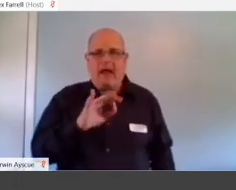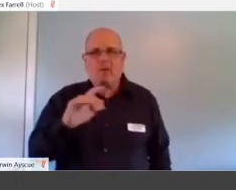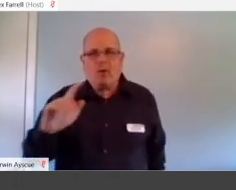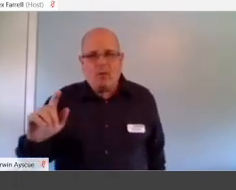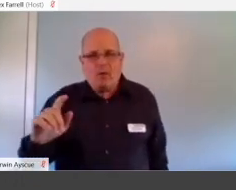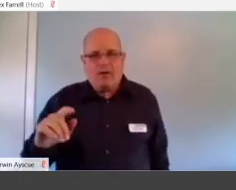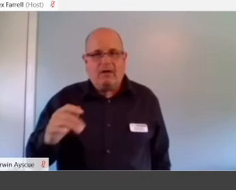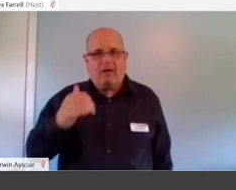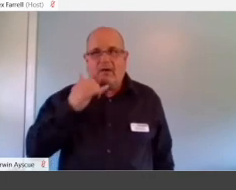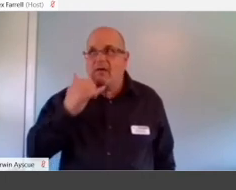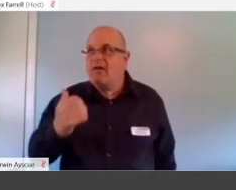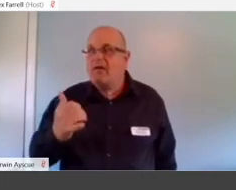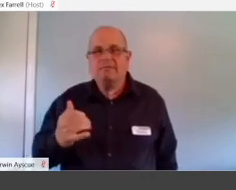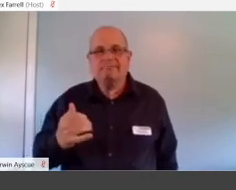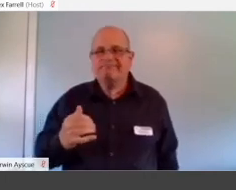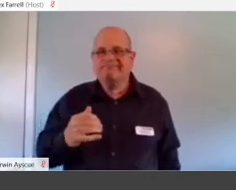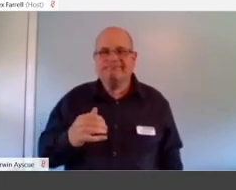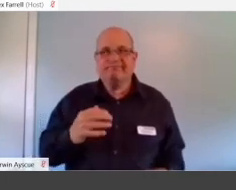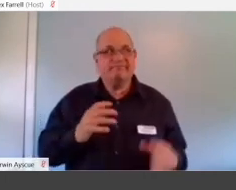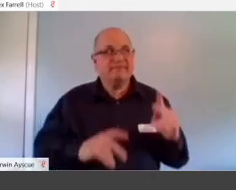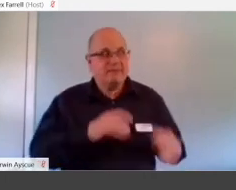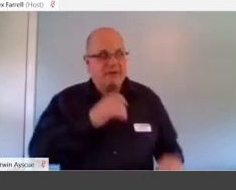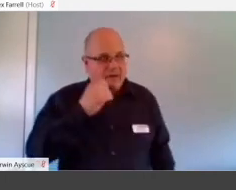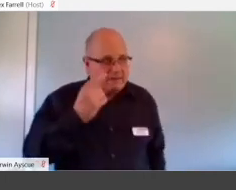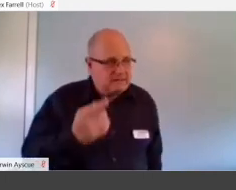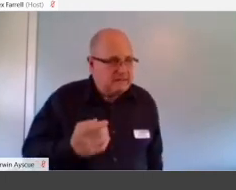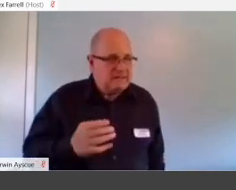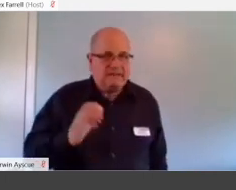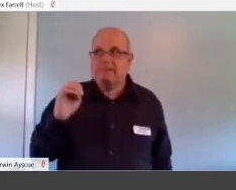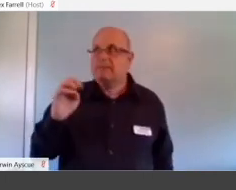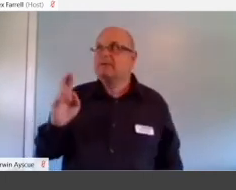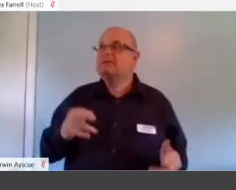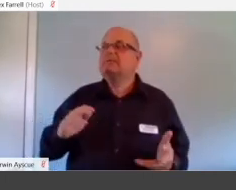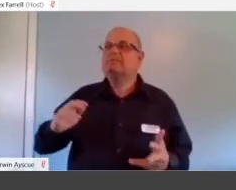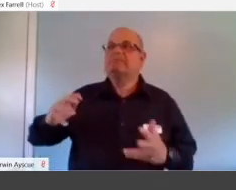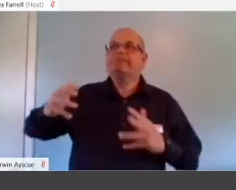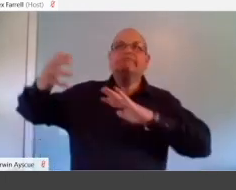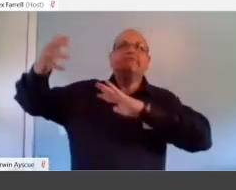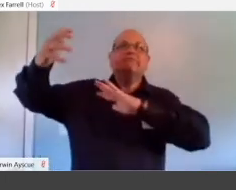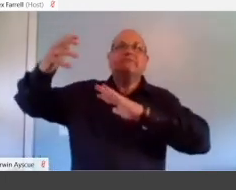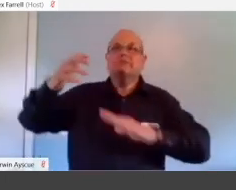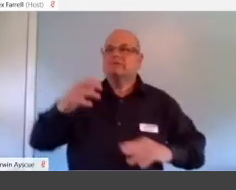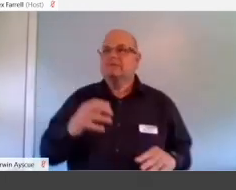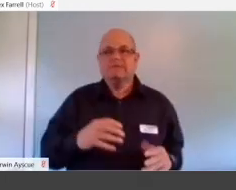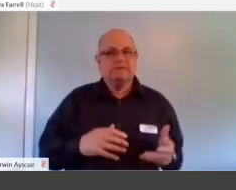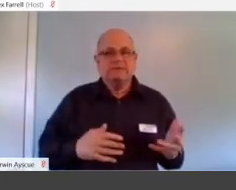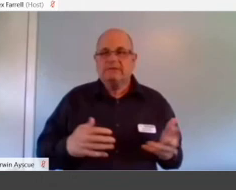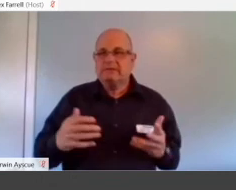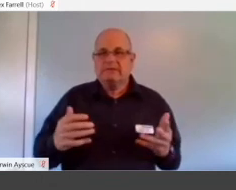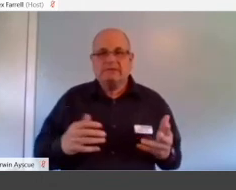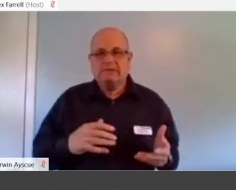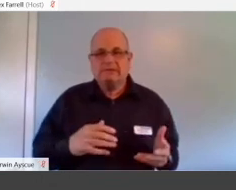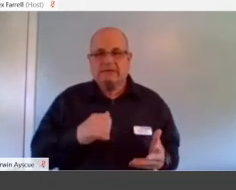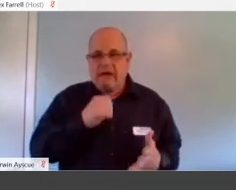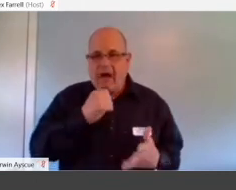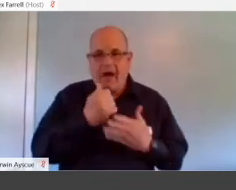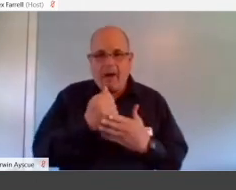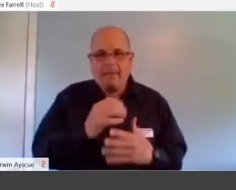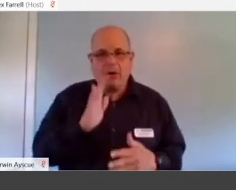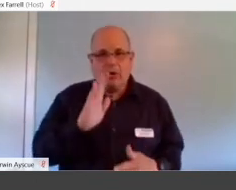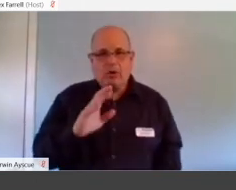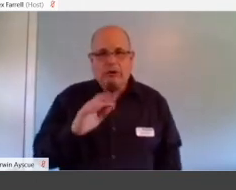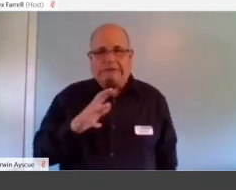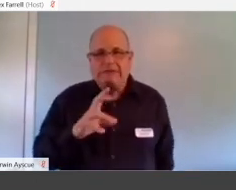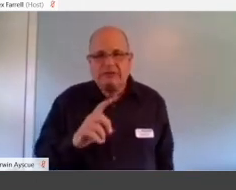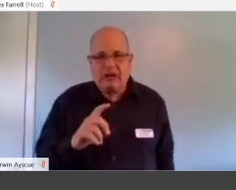and no one's understanding you, and the ER is a nightmare because no one's just helping your kid, you're not